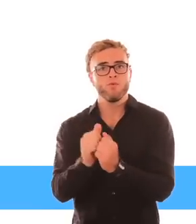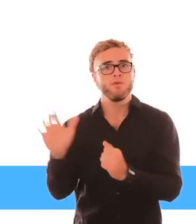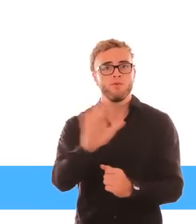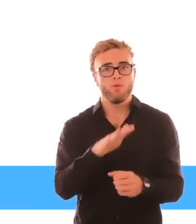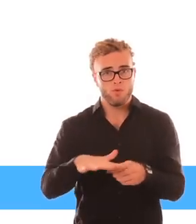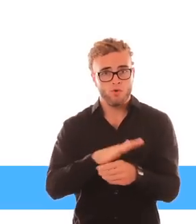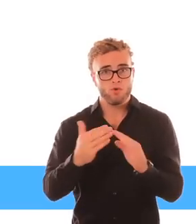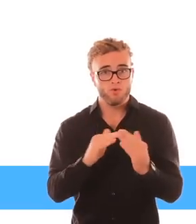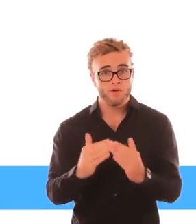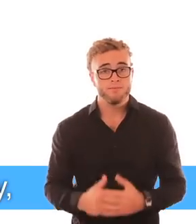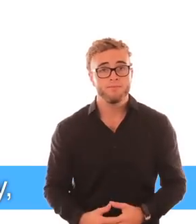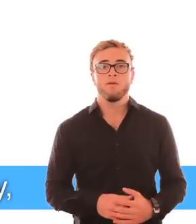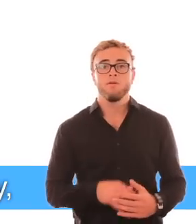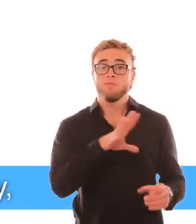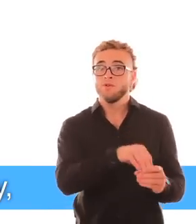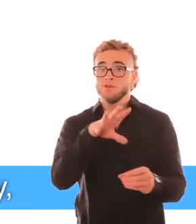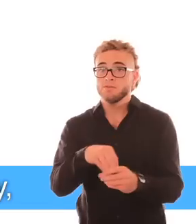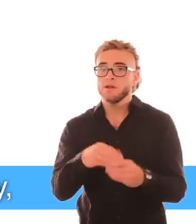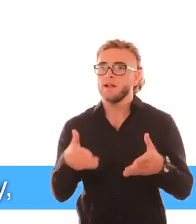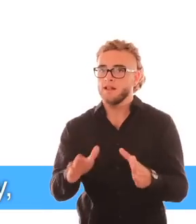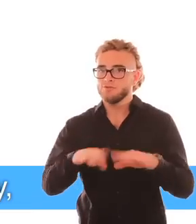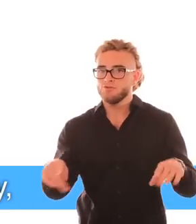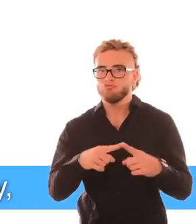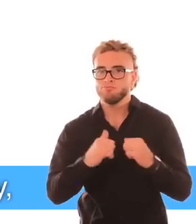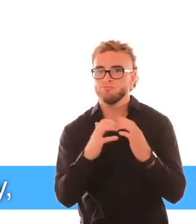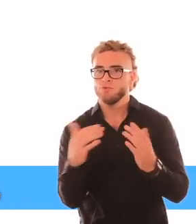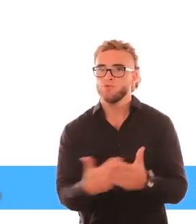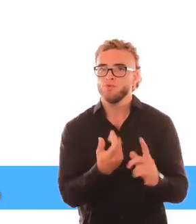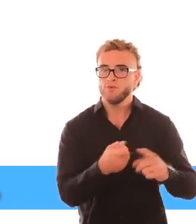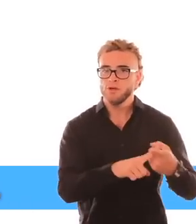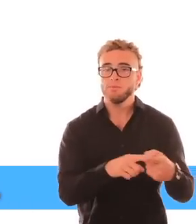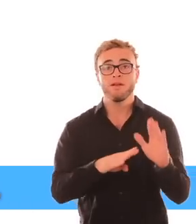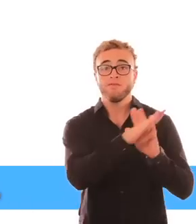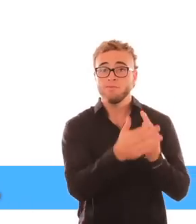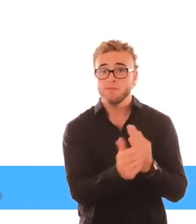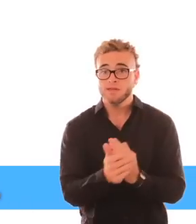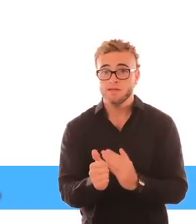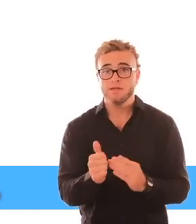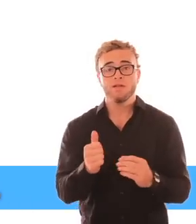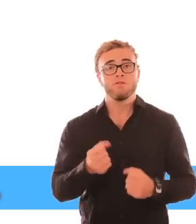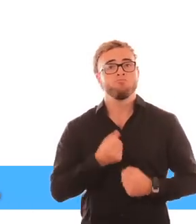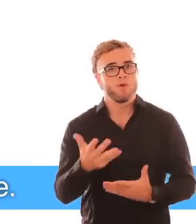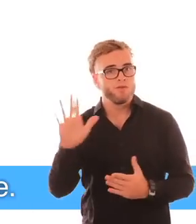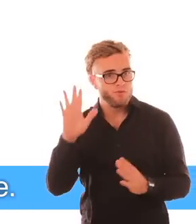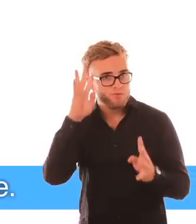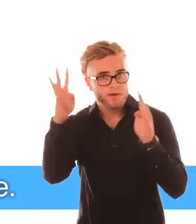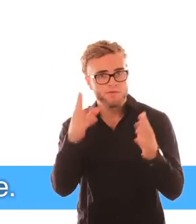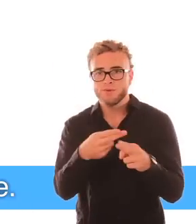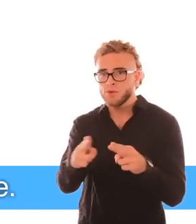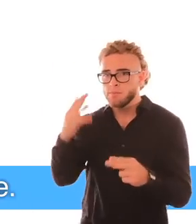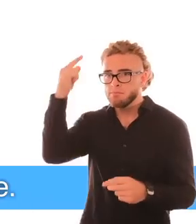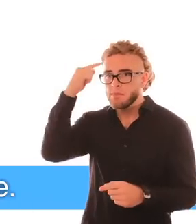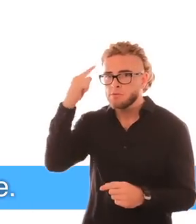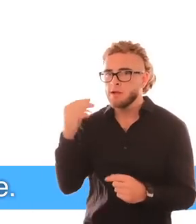Participation allows children to form new friendships and develop their skills, express their creativity, sharpen their mental and physical health, and determine meaning and